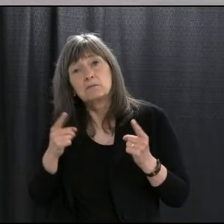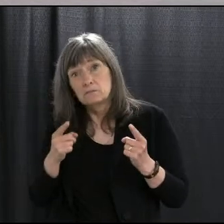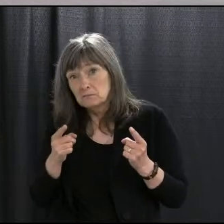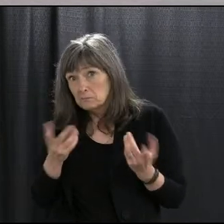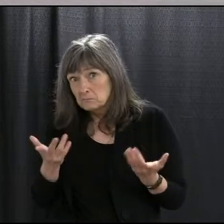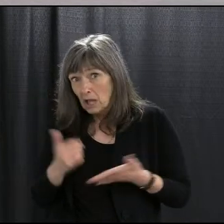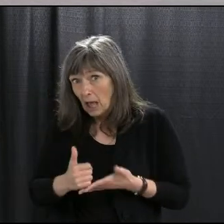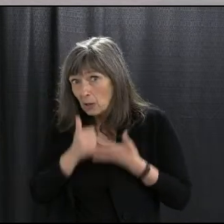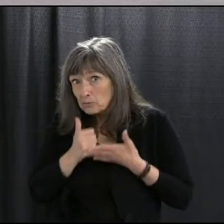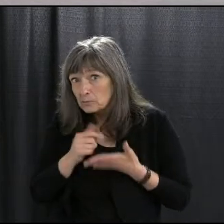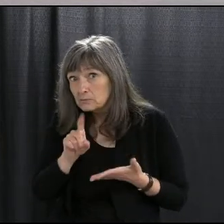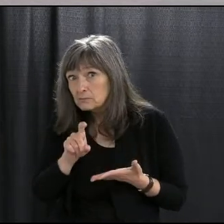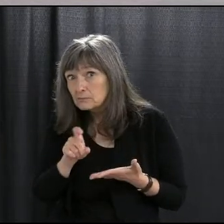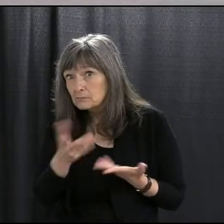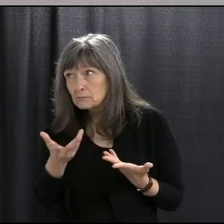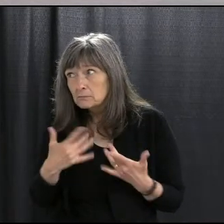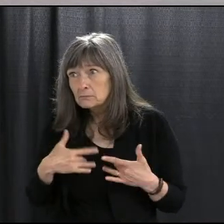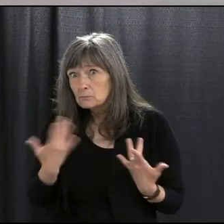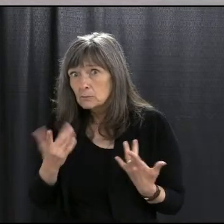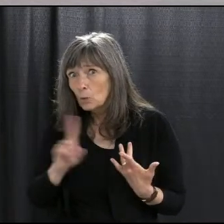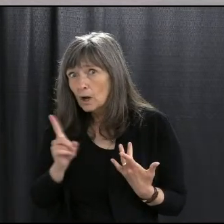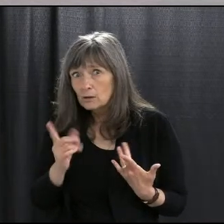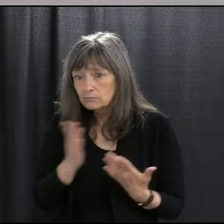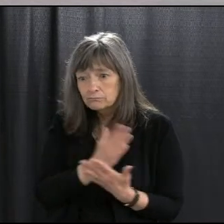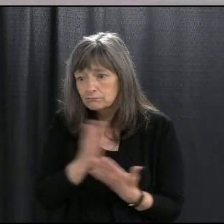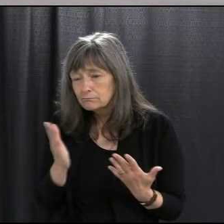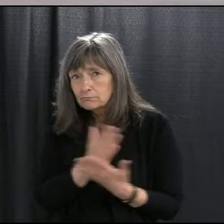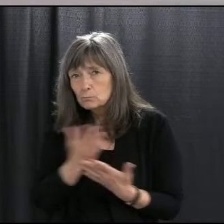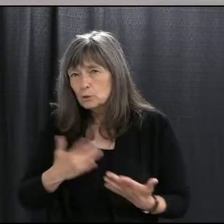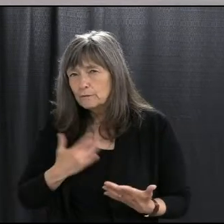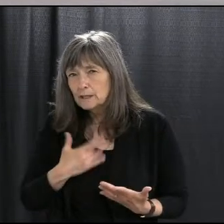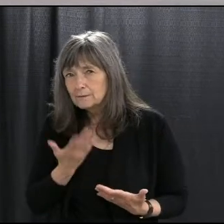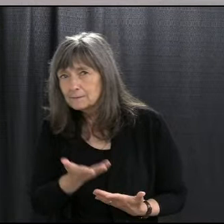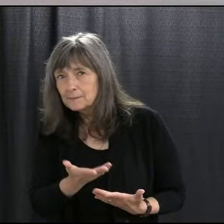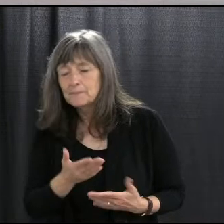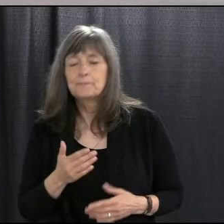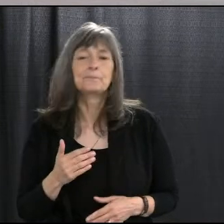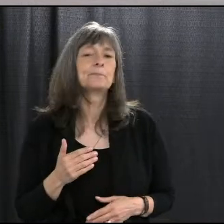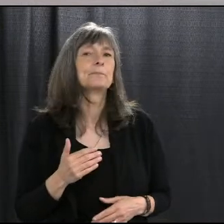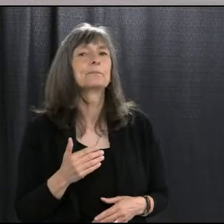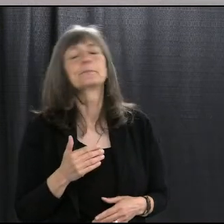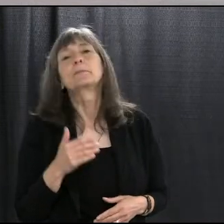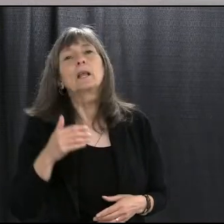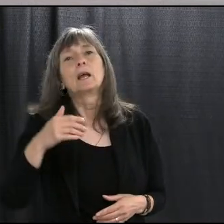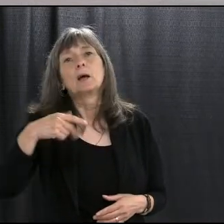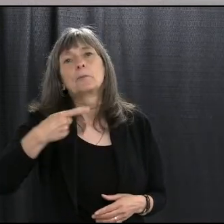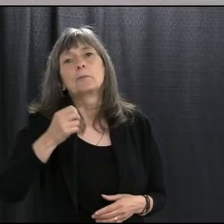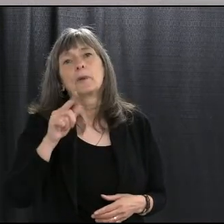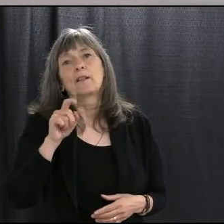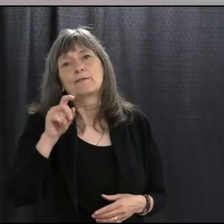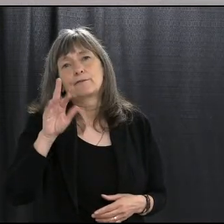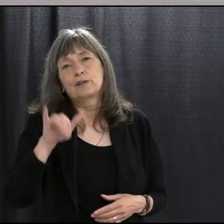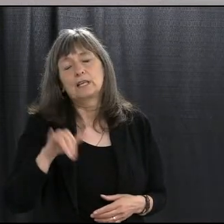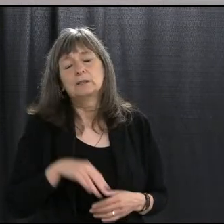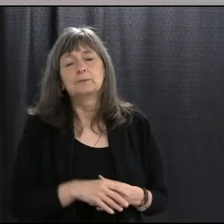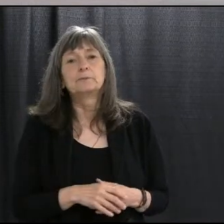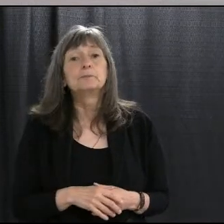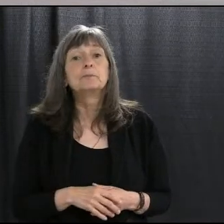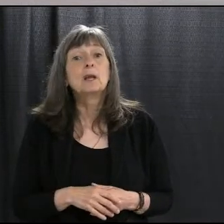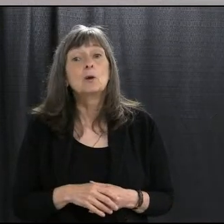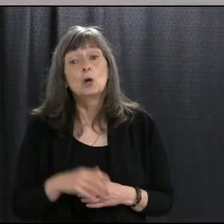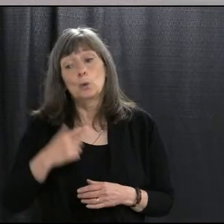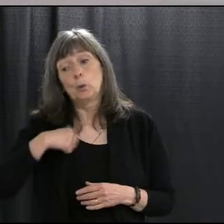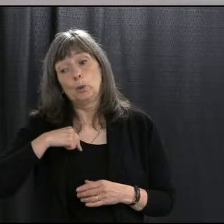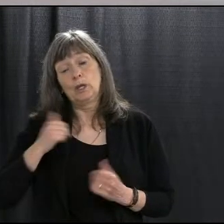dent? Where are we with all of that, and how pleased are you with it? Well, I think that the two major proposals from the